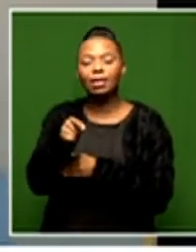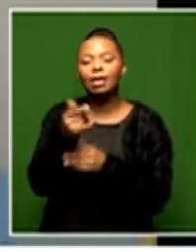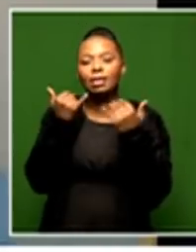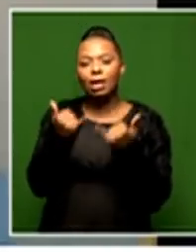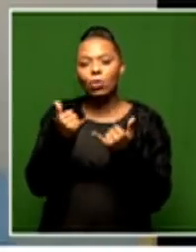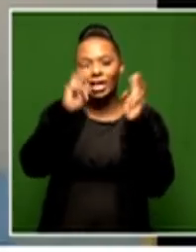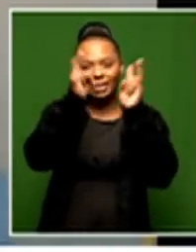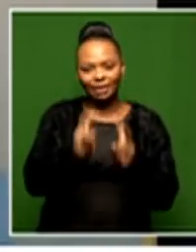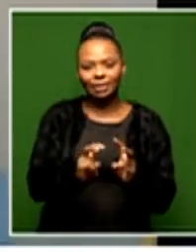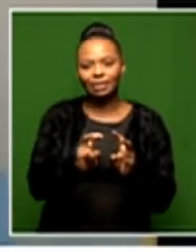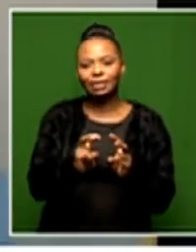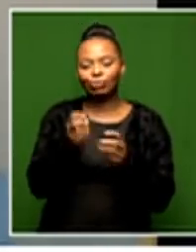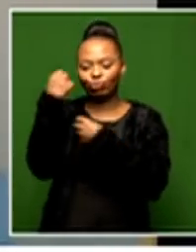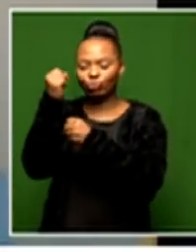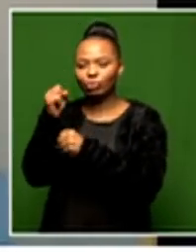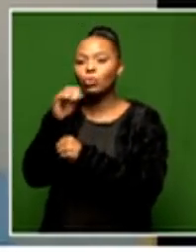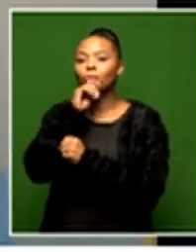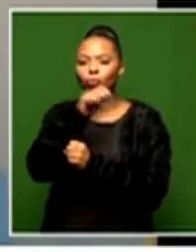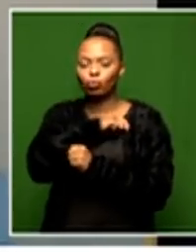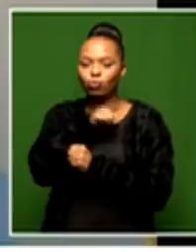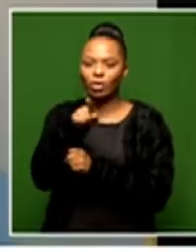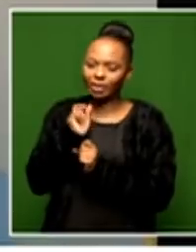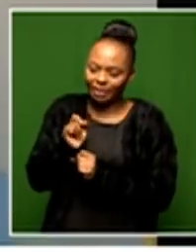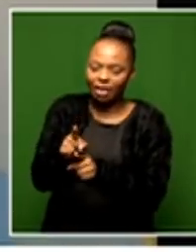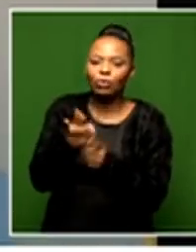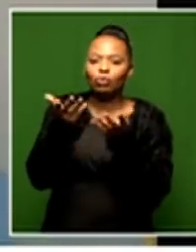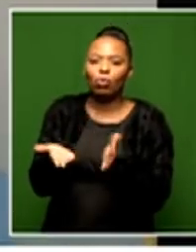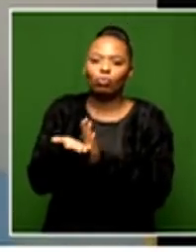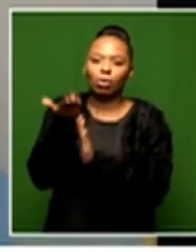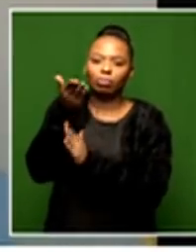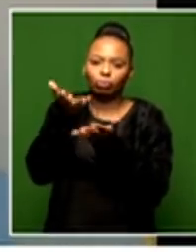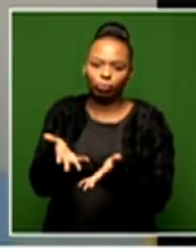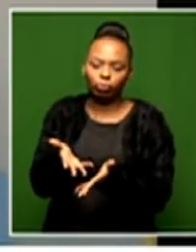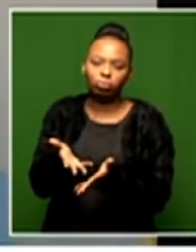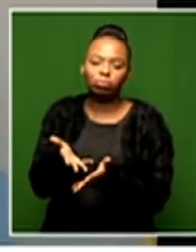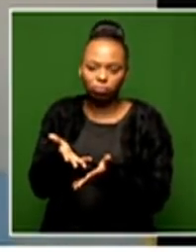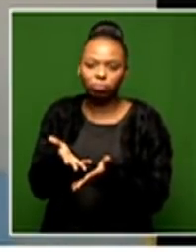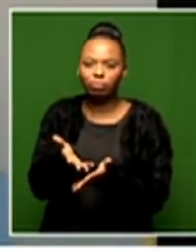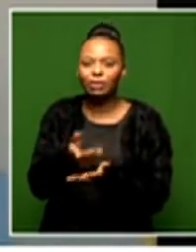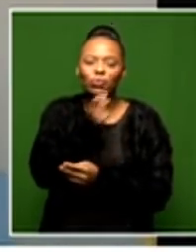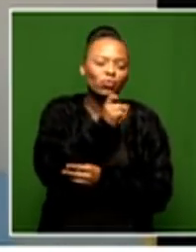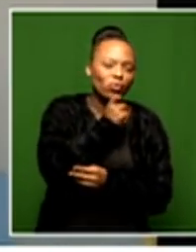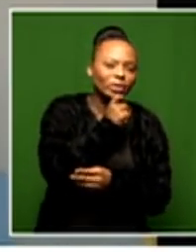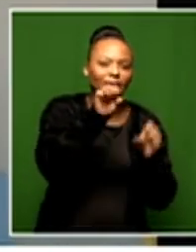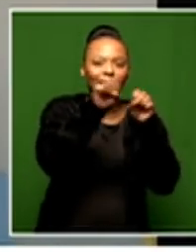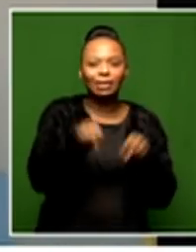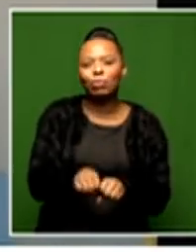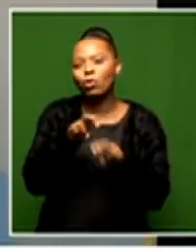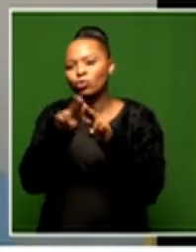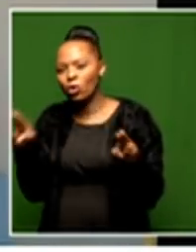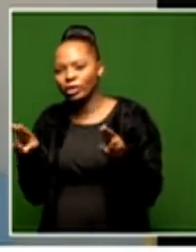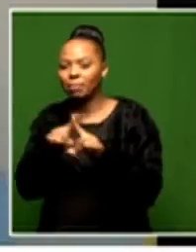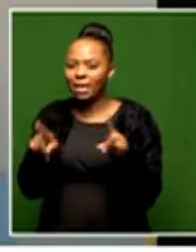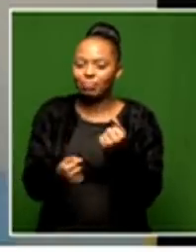electricity industry is highly capital intensive. So many of the costs are fixed. Whether you use the system or not, it has to